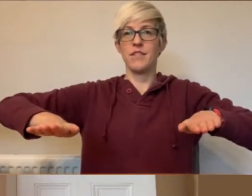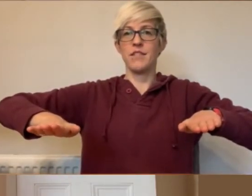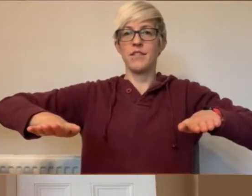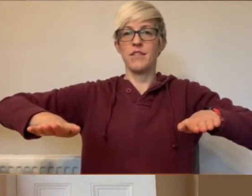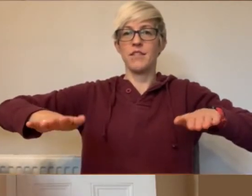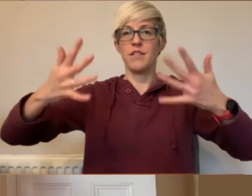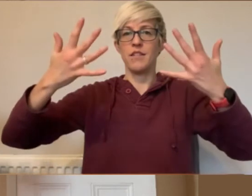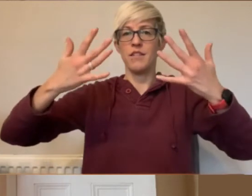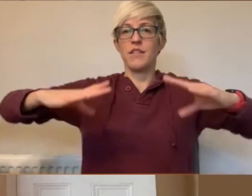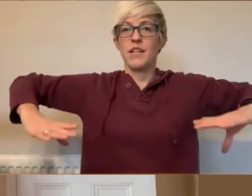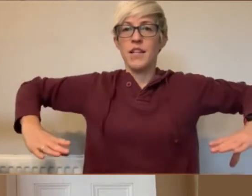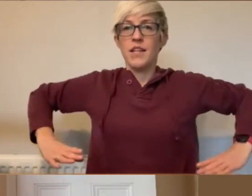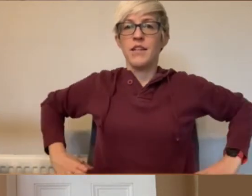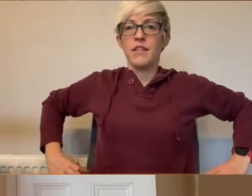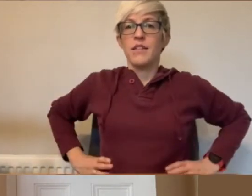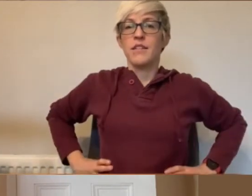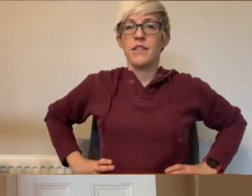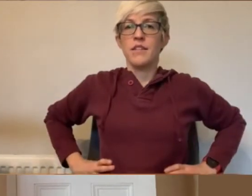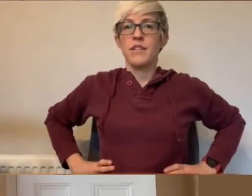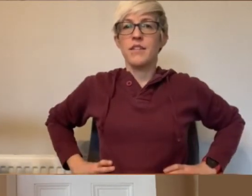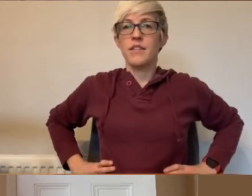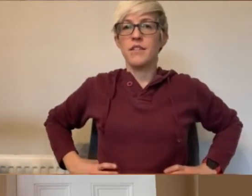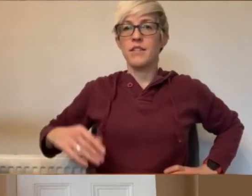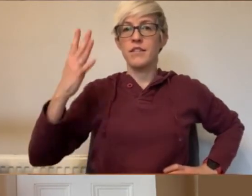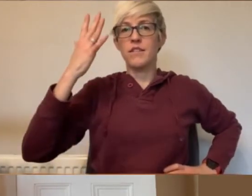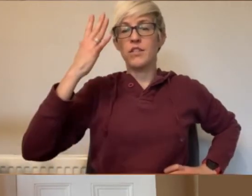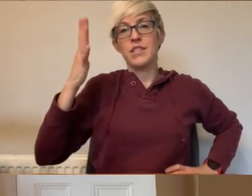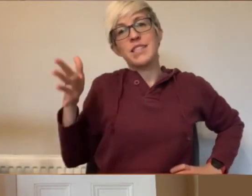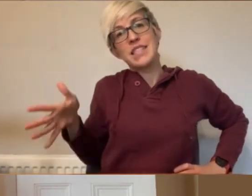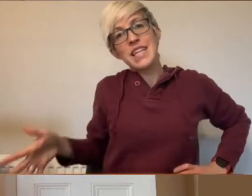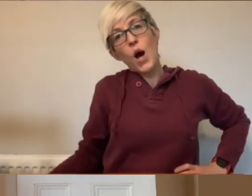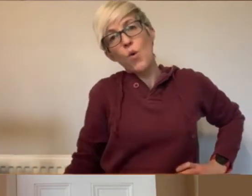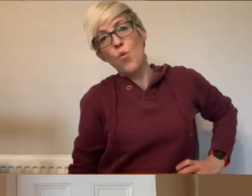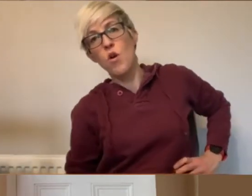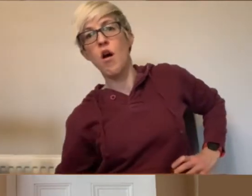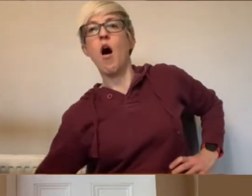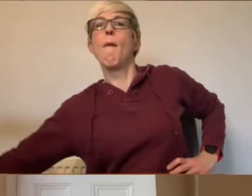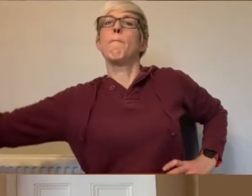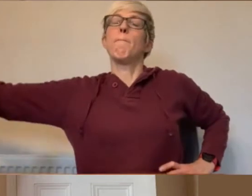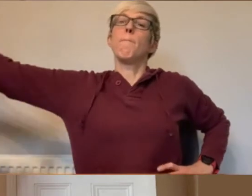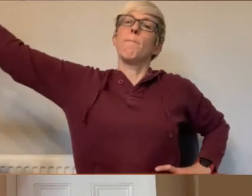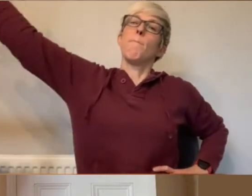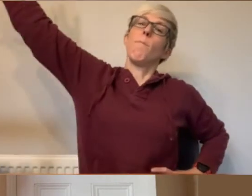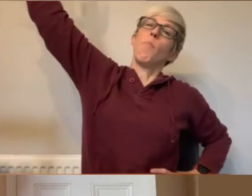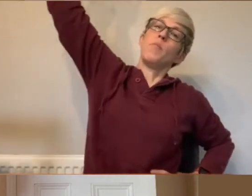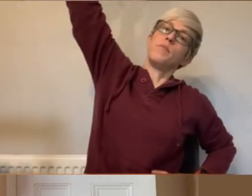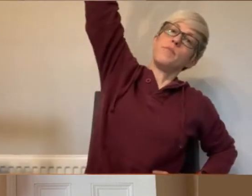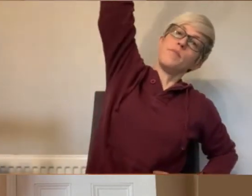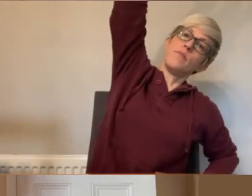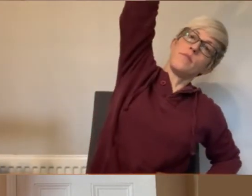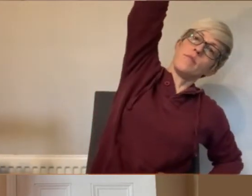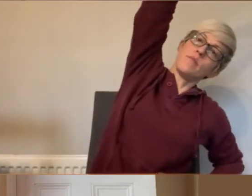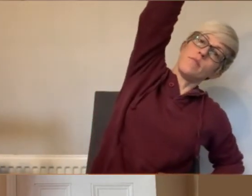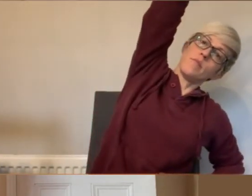forwards. Hands onto the hips. We're going to reach down with the right arm and then stretch over the side of